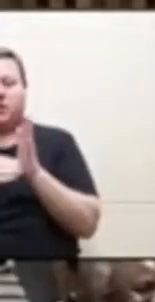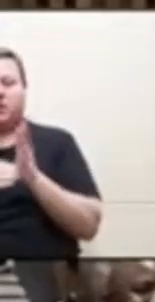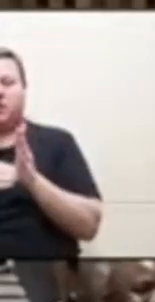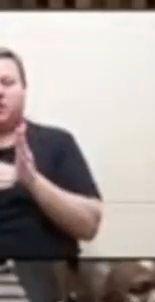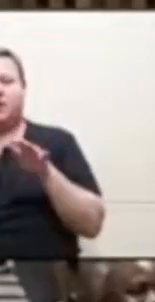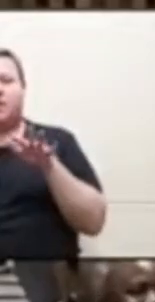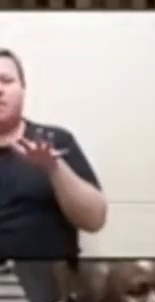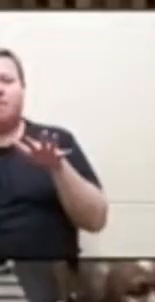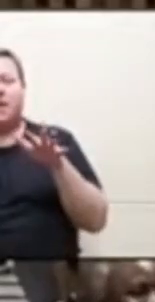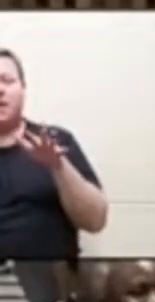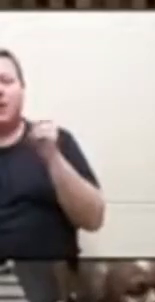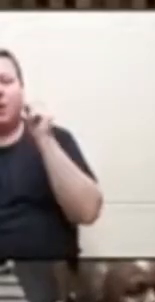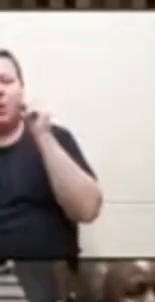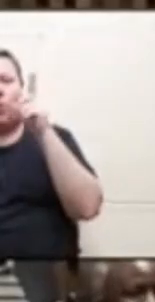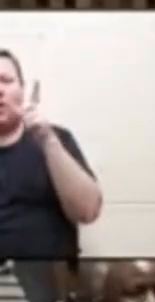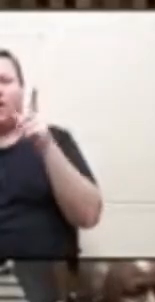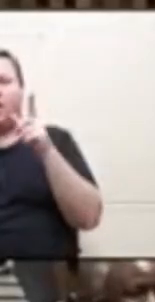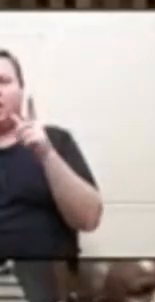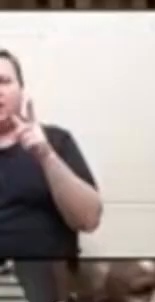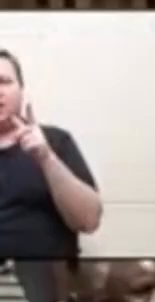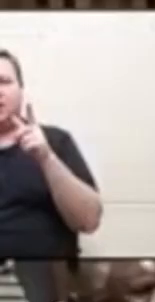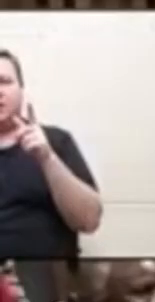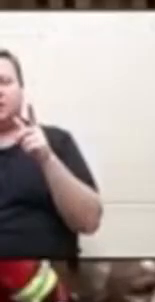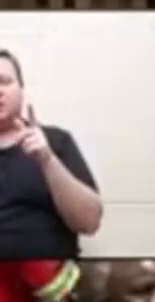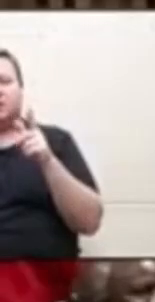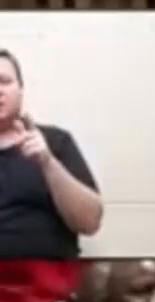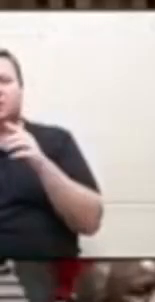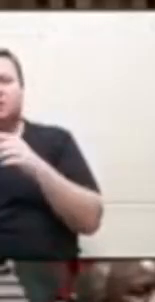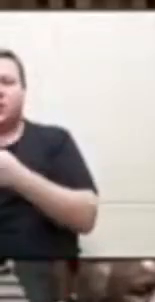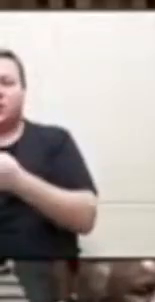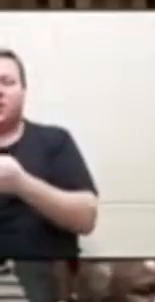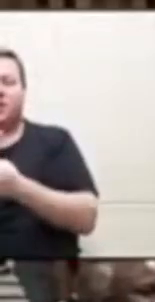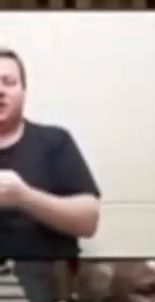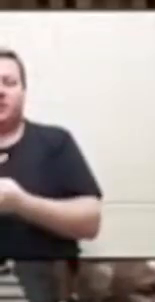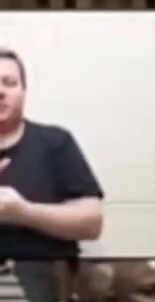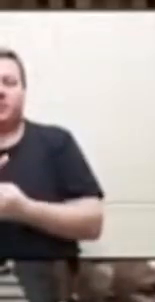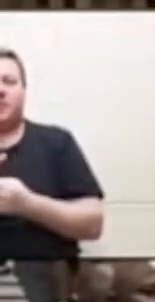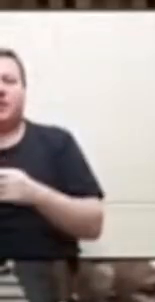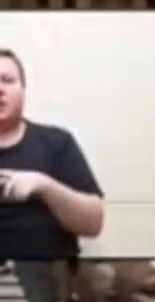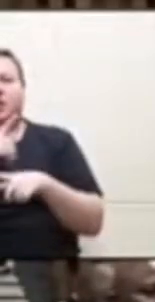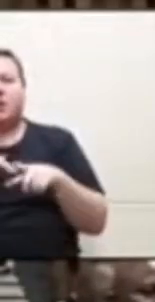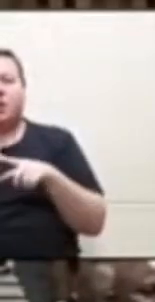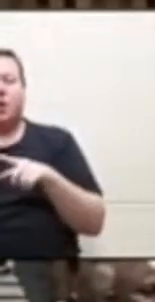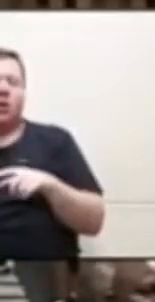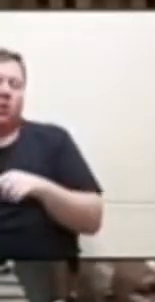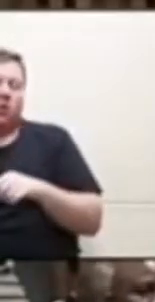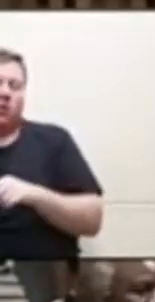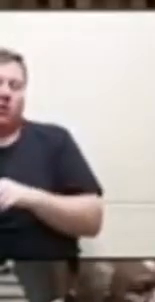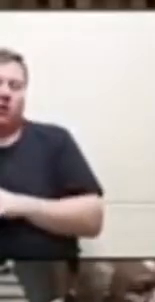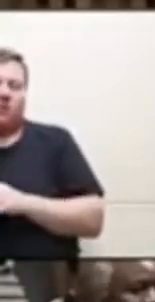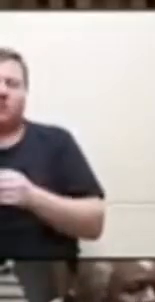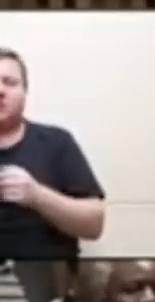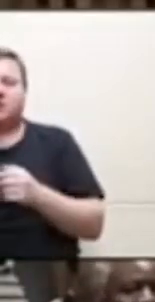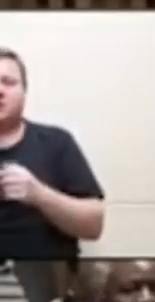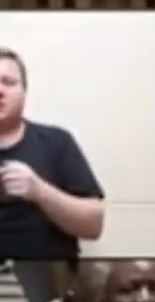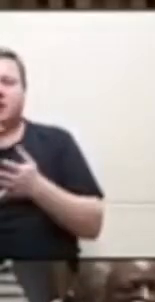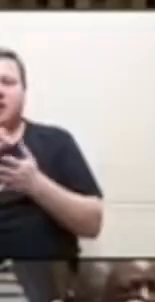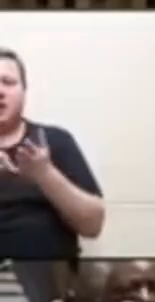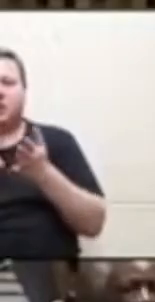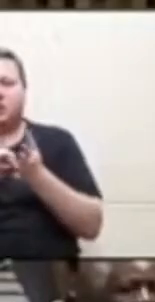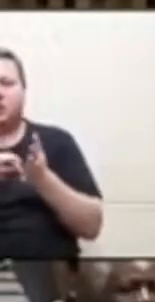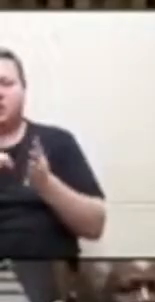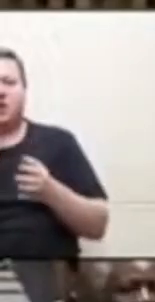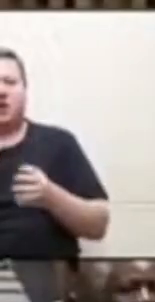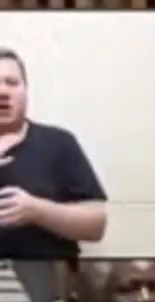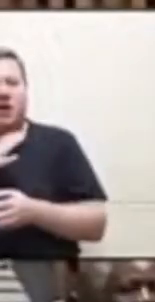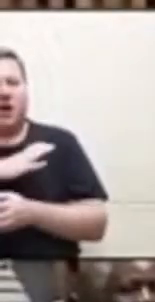awareness campaign, wherein, like, in the next coming local government elections, these councillors, they'll be going off the system. Now,